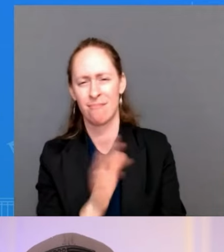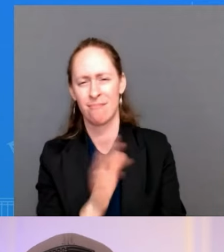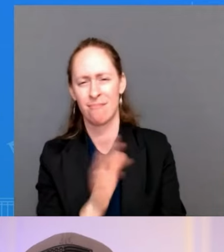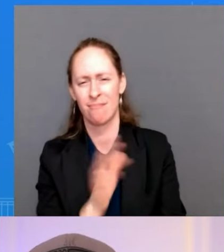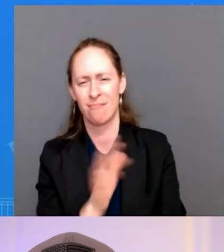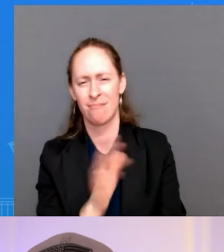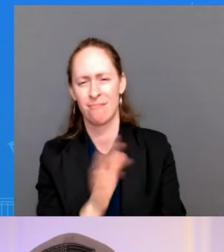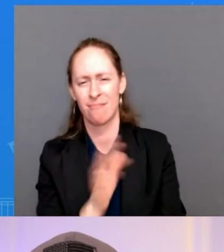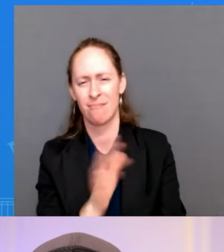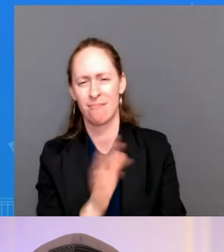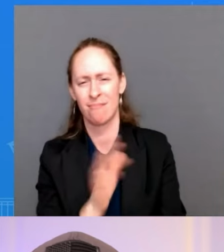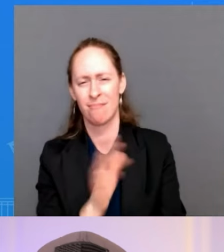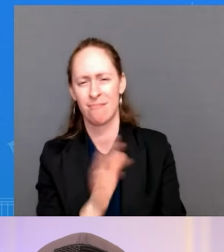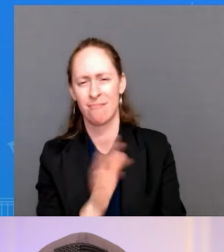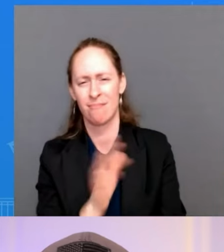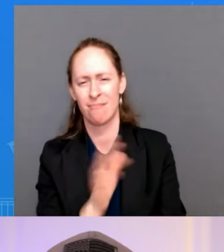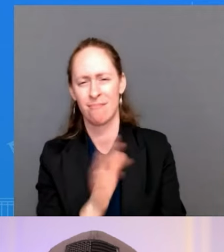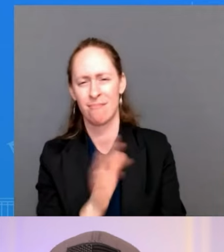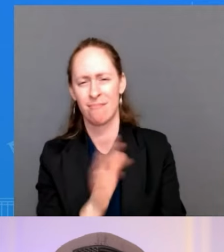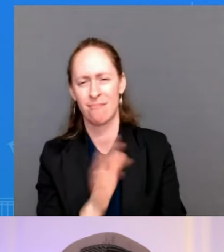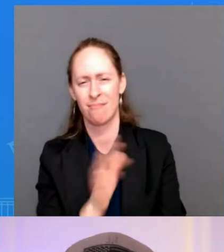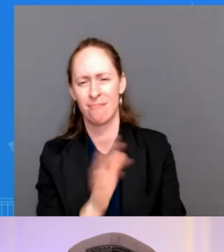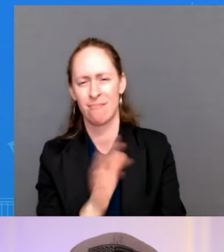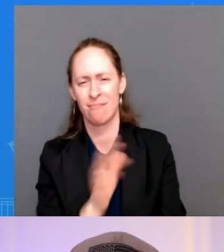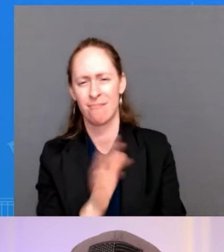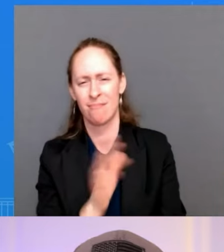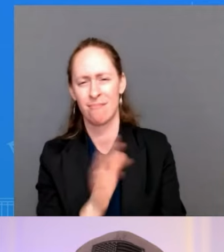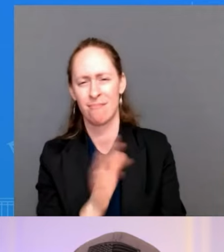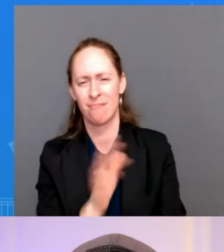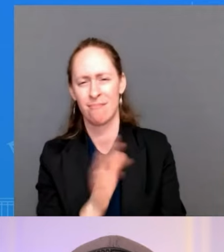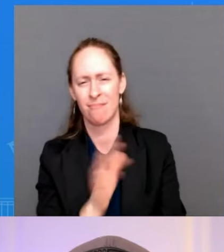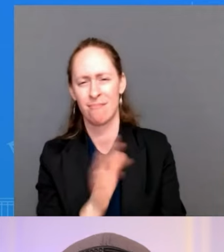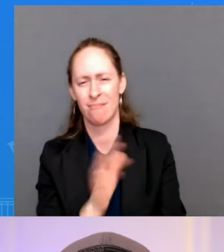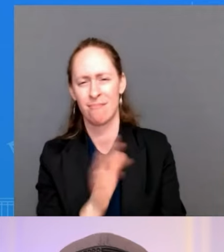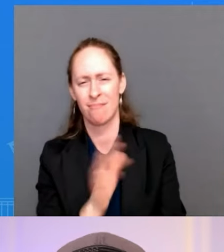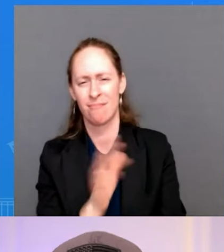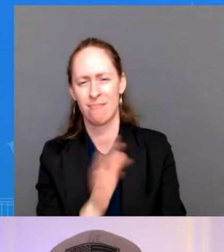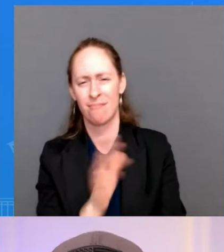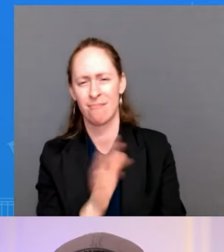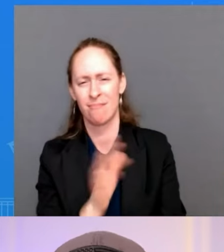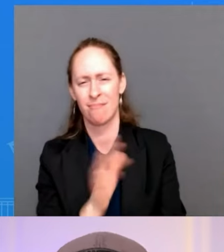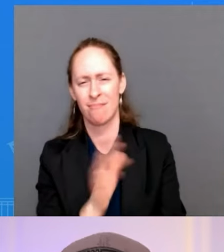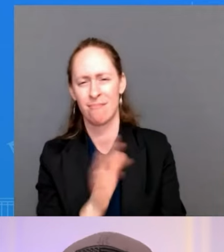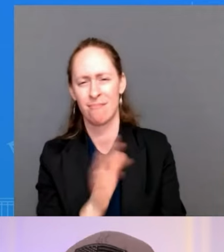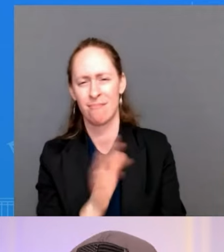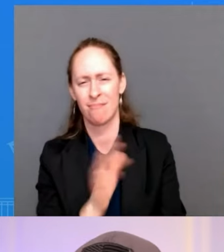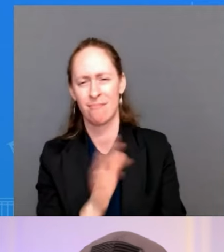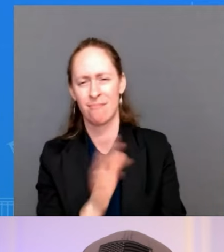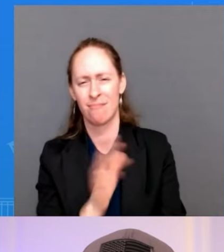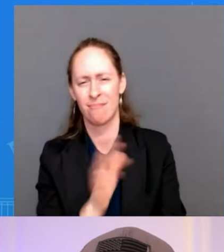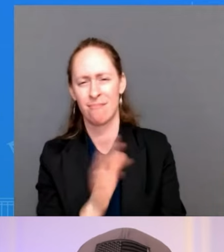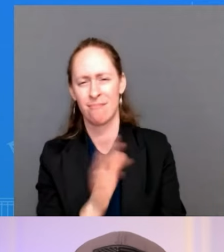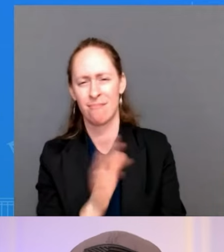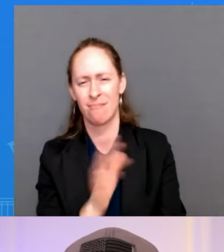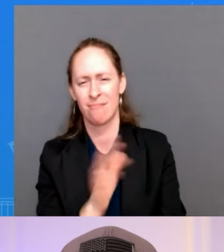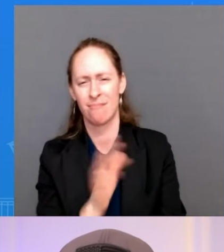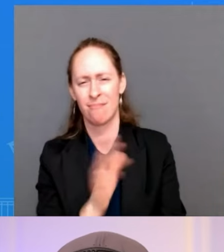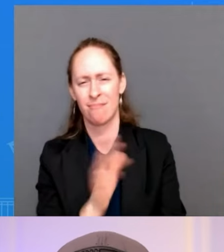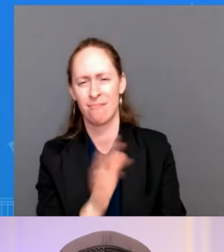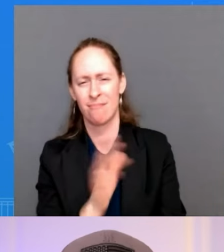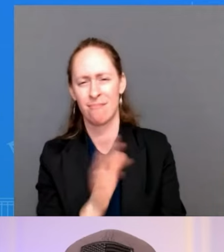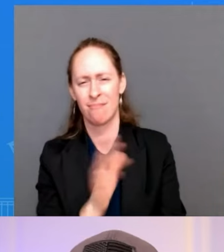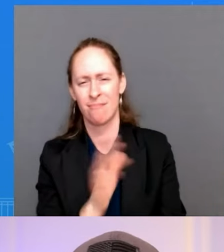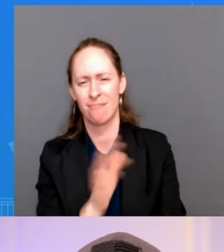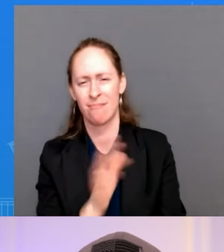government needs to stop spending our damn money in the way that it's doing. Look, I'm all for people getting cheaper medical and cheaper drugs and all that